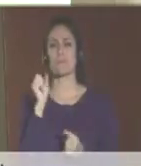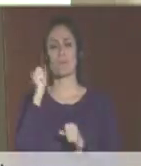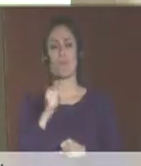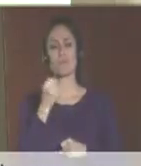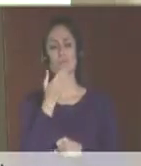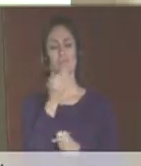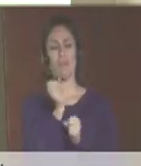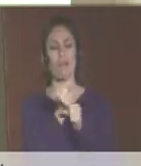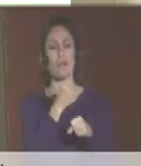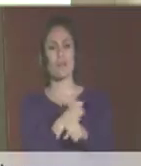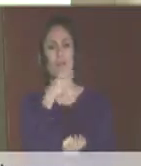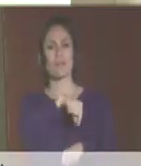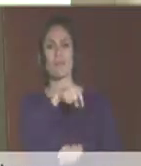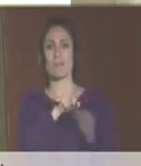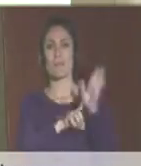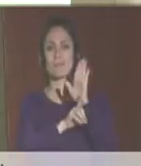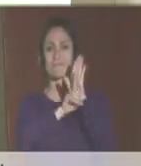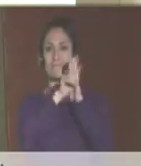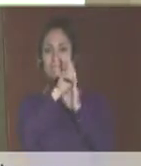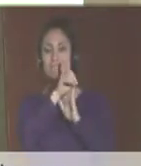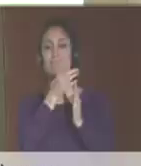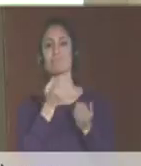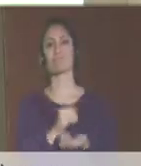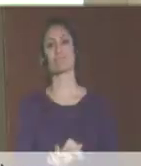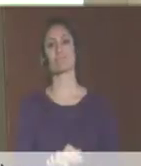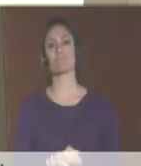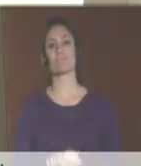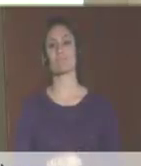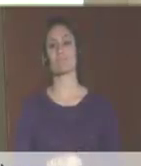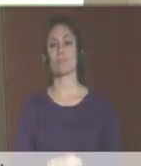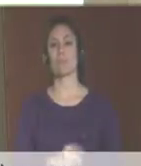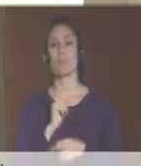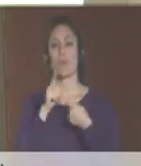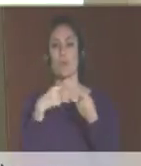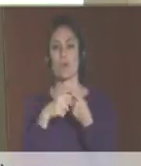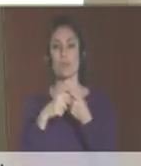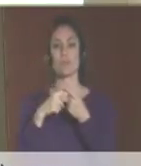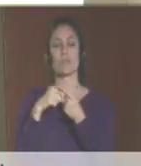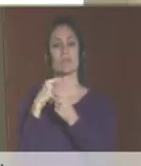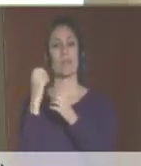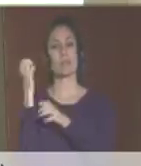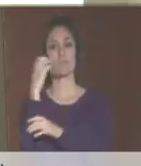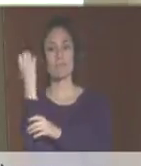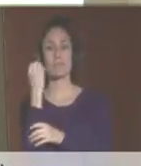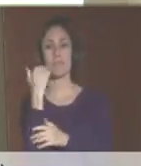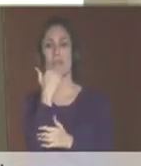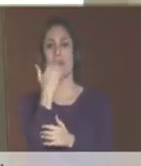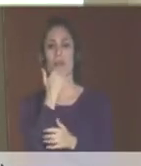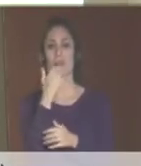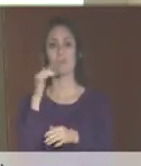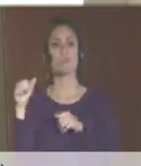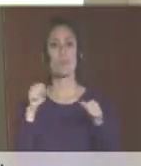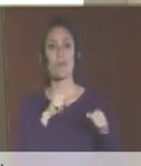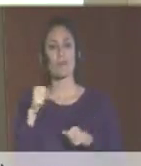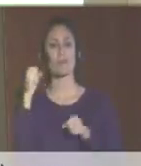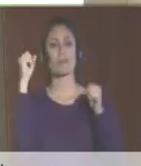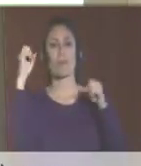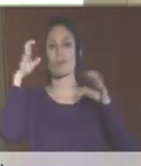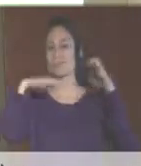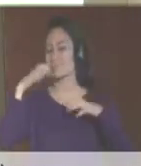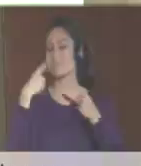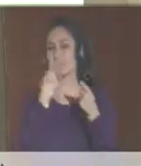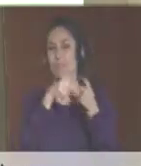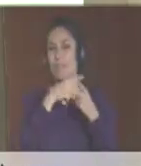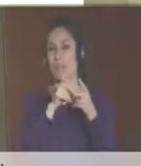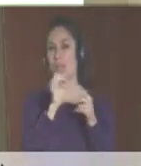And depending on how that growth is planned, we will have an impact on our